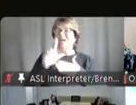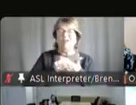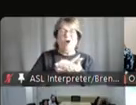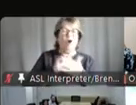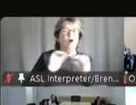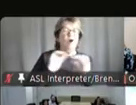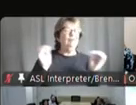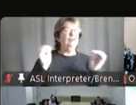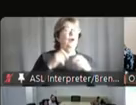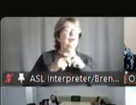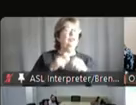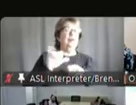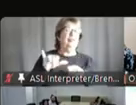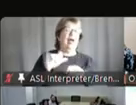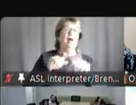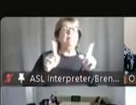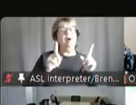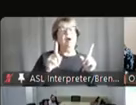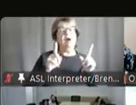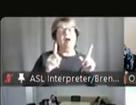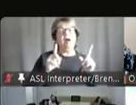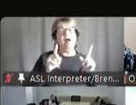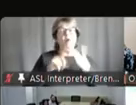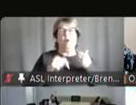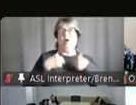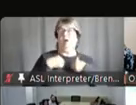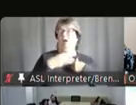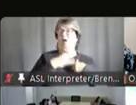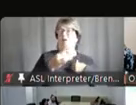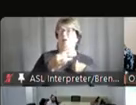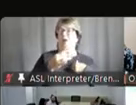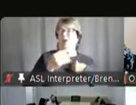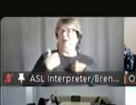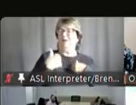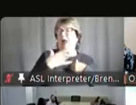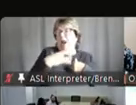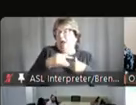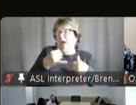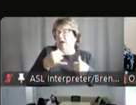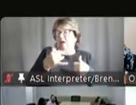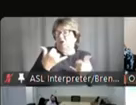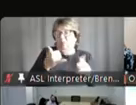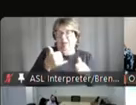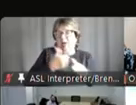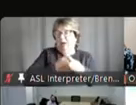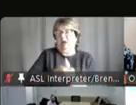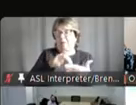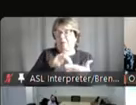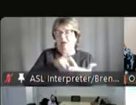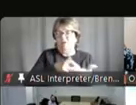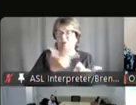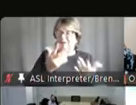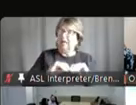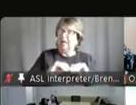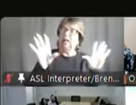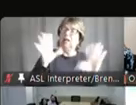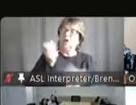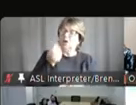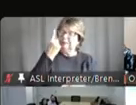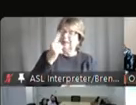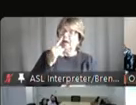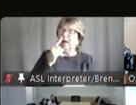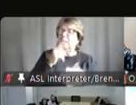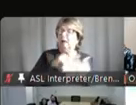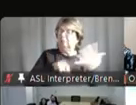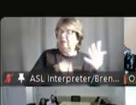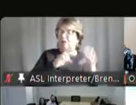we would like to have, or at least I would like to have, because I like to play by the rules, a very clear understanding of what these rules are, how